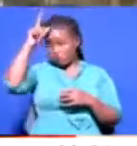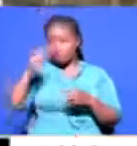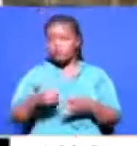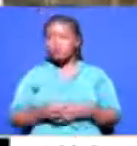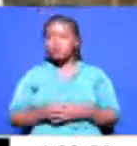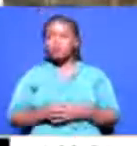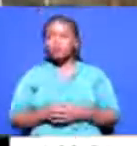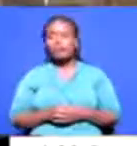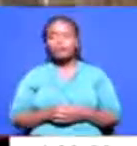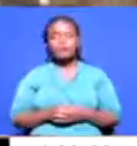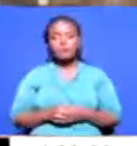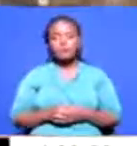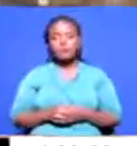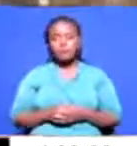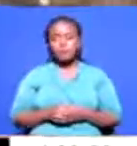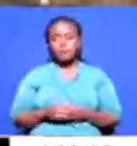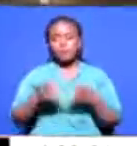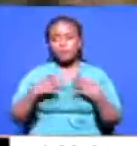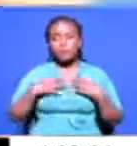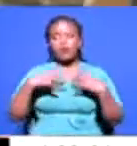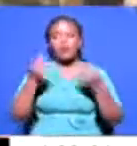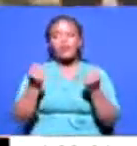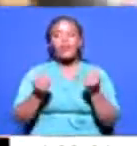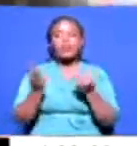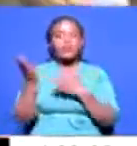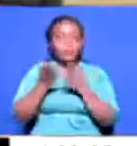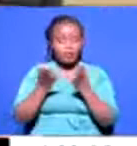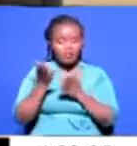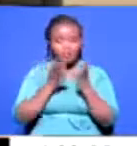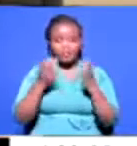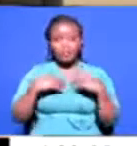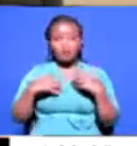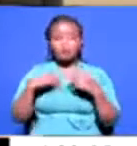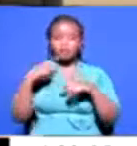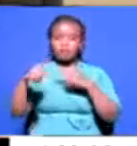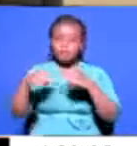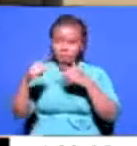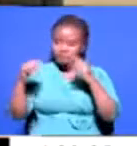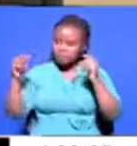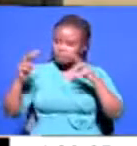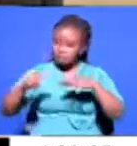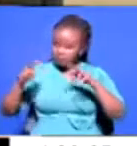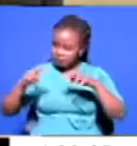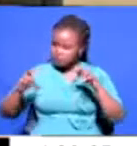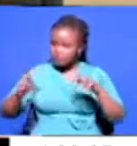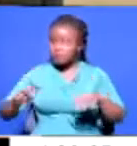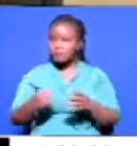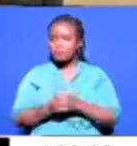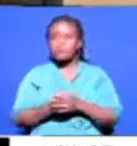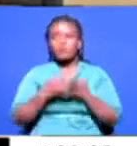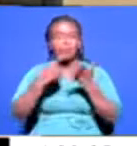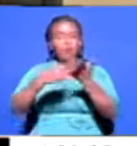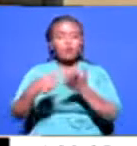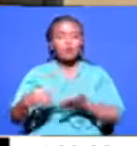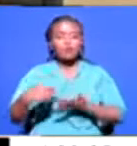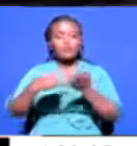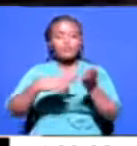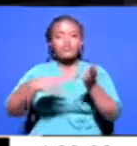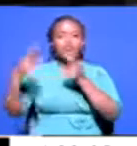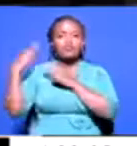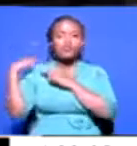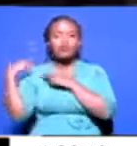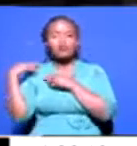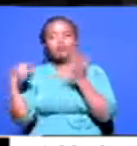Towards automating health services has been a steady work in progress. To discuss the cutting-edge catalytic role of digital innovations in